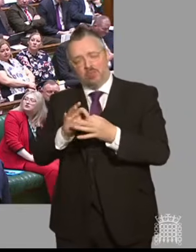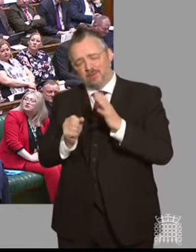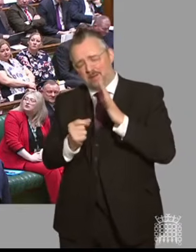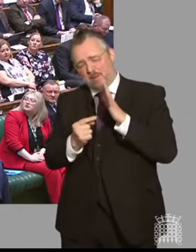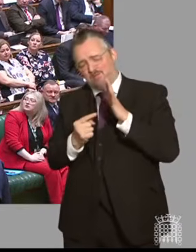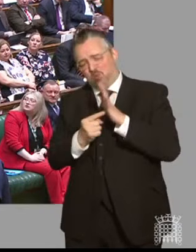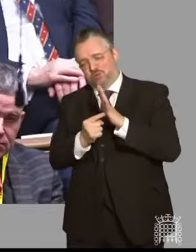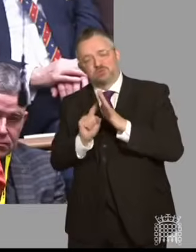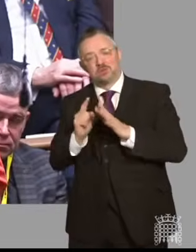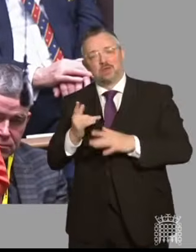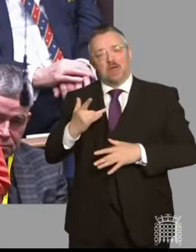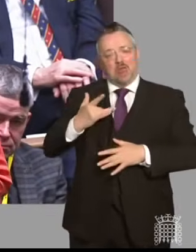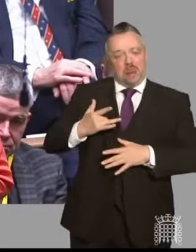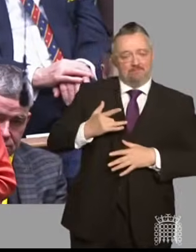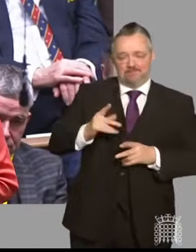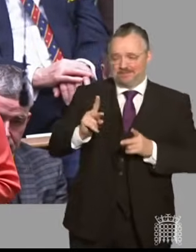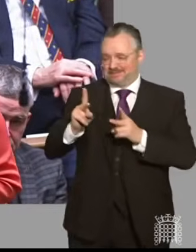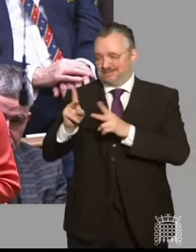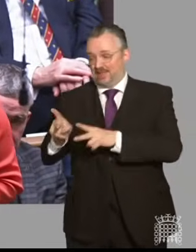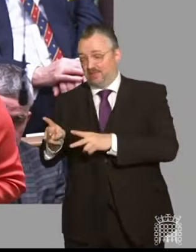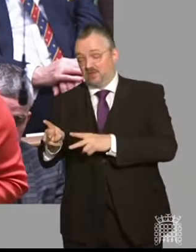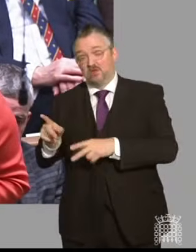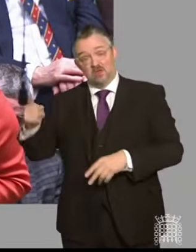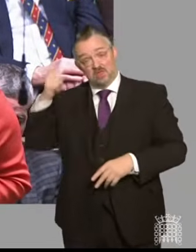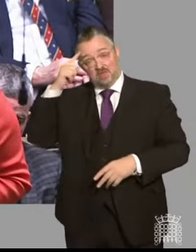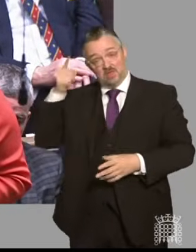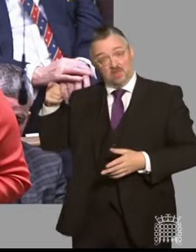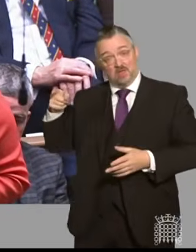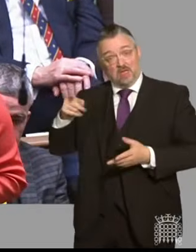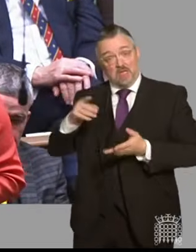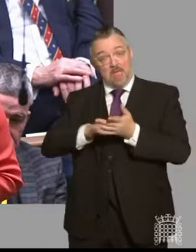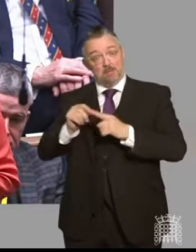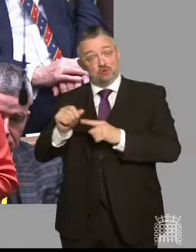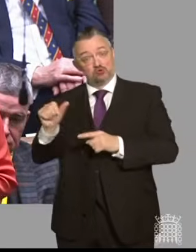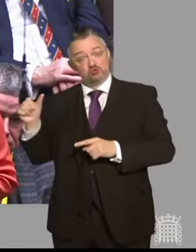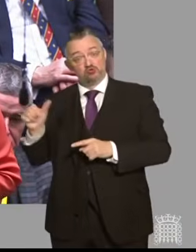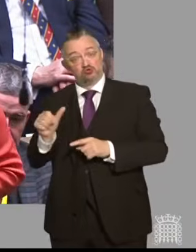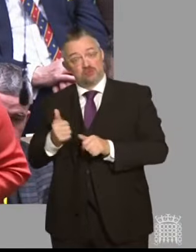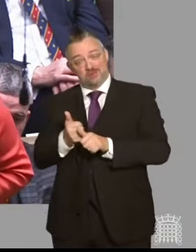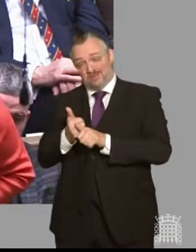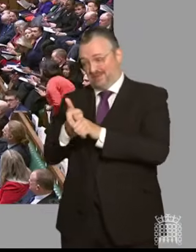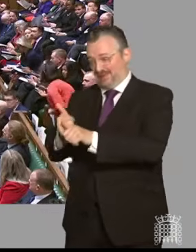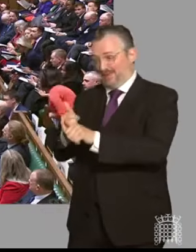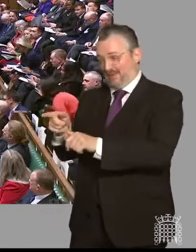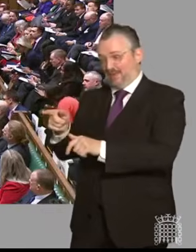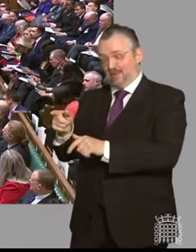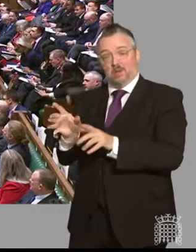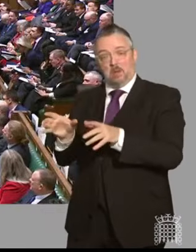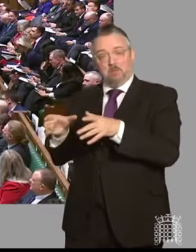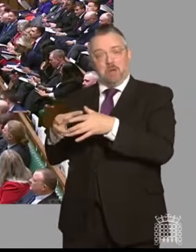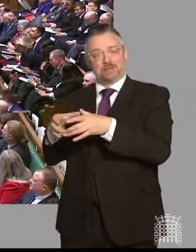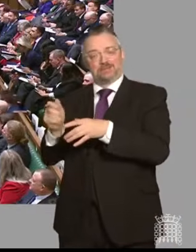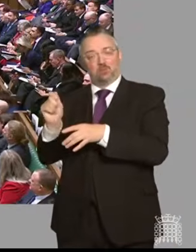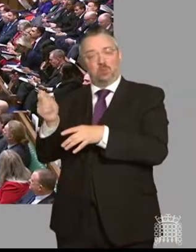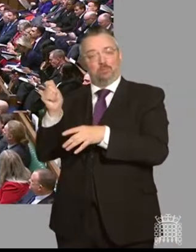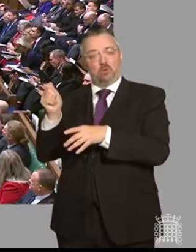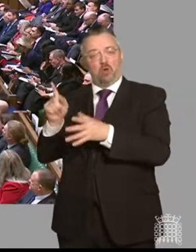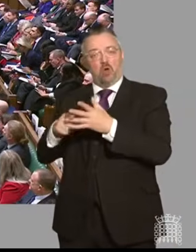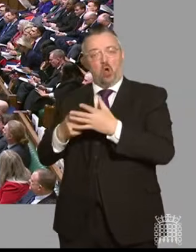vote according to their party whip or according to their conscience?